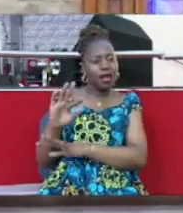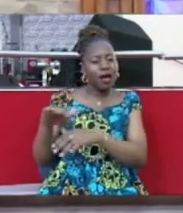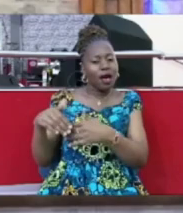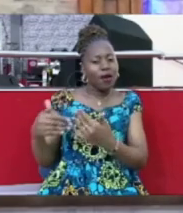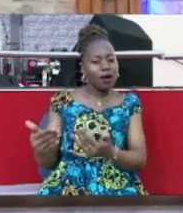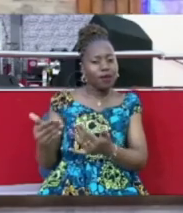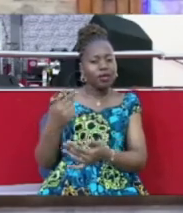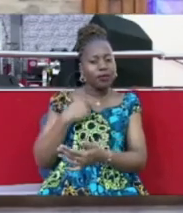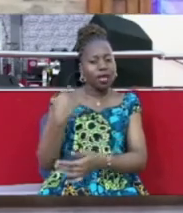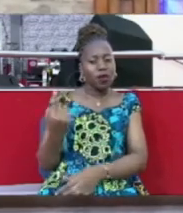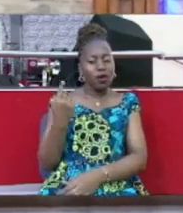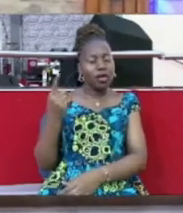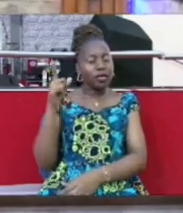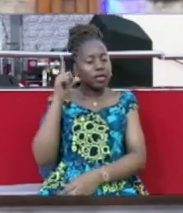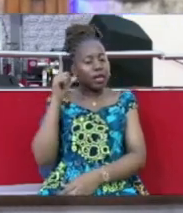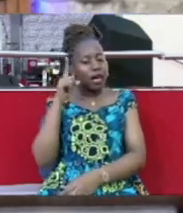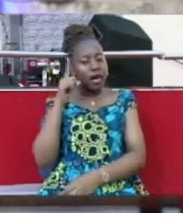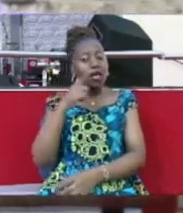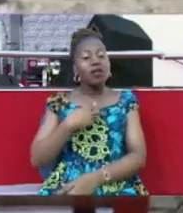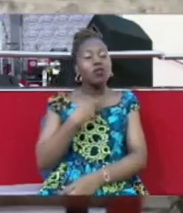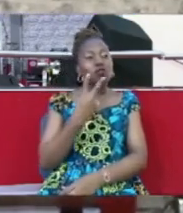hear the voice of so and so?